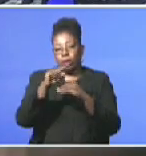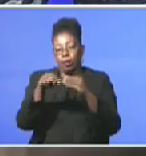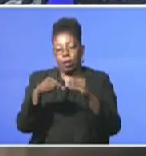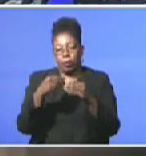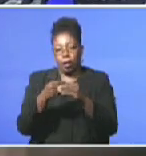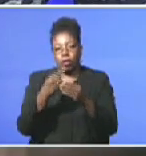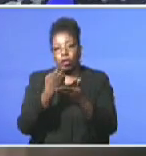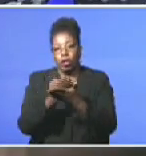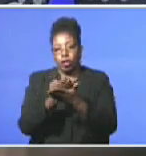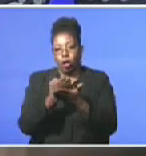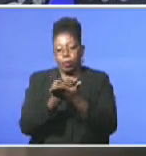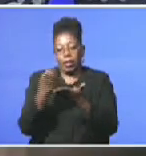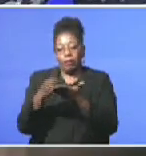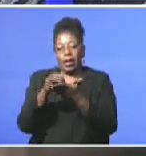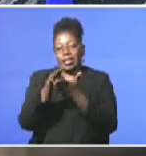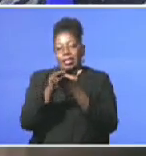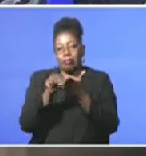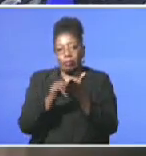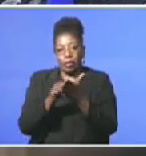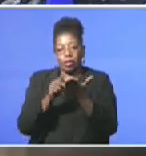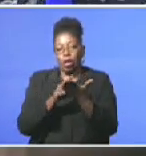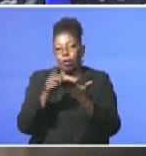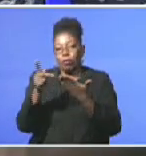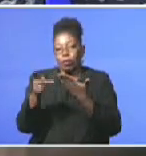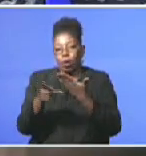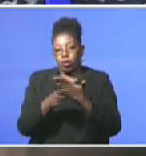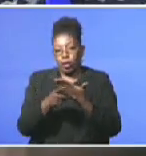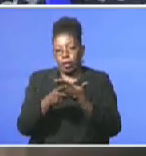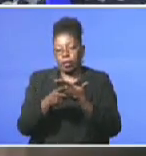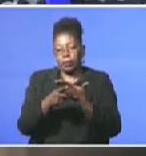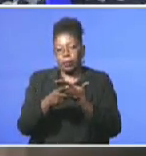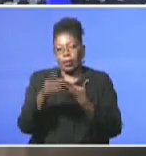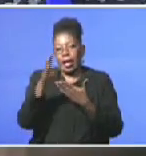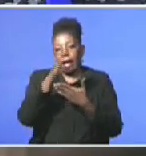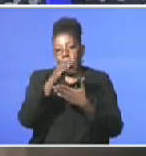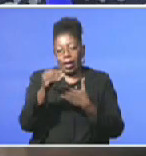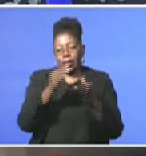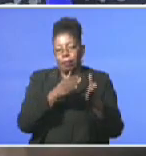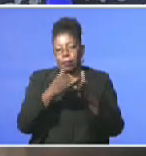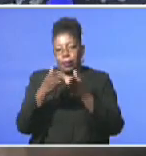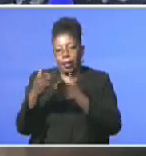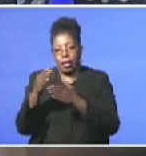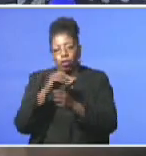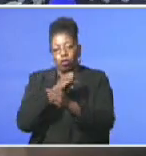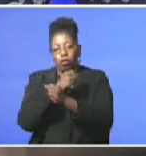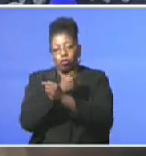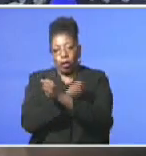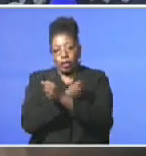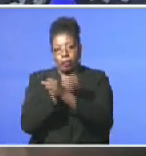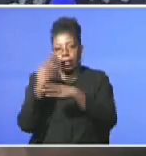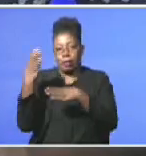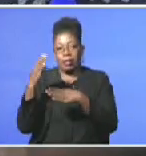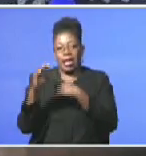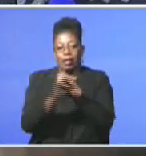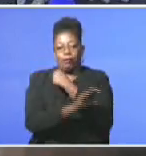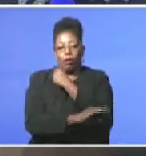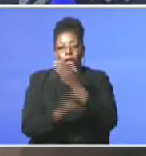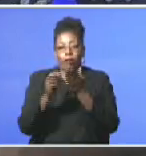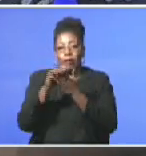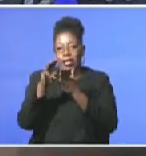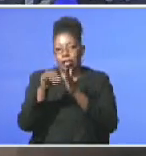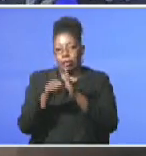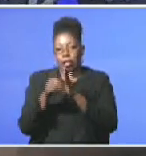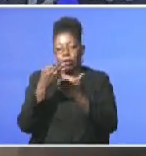and significant investment projects and reveal plans to strengthen Bahamian and foreign direct investment and developments in the